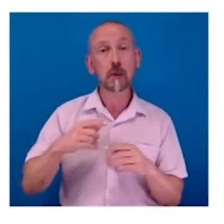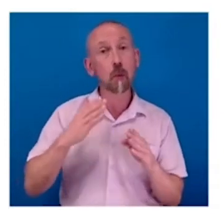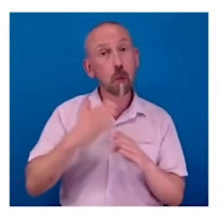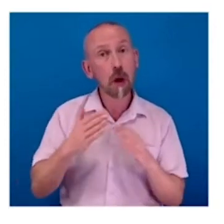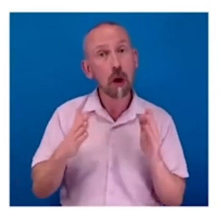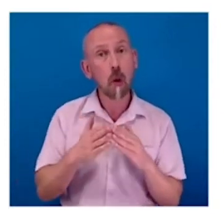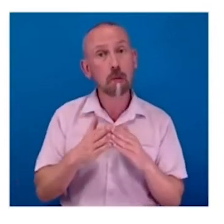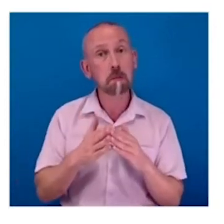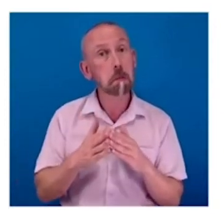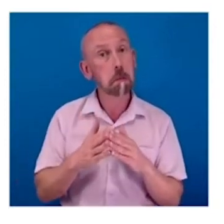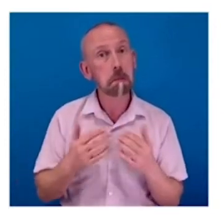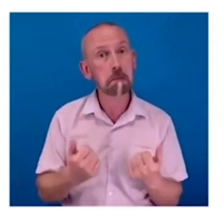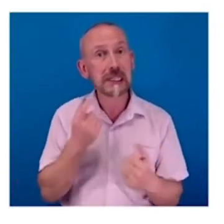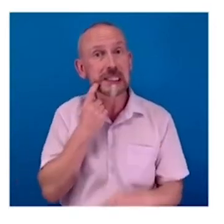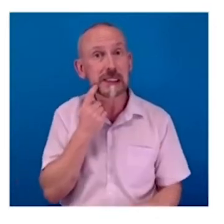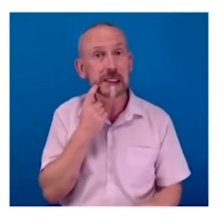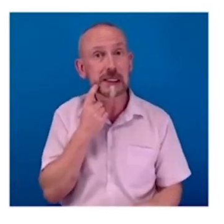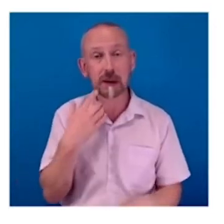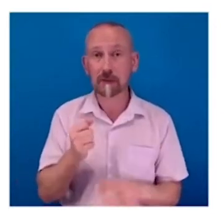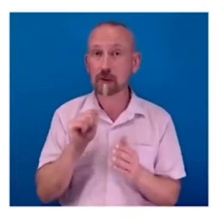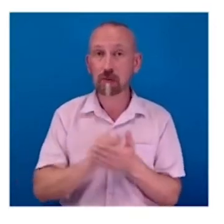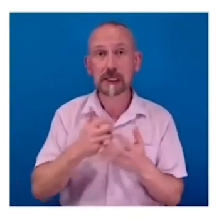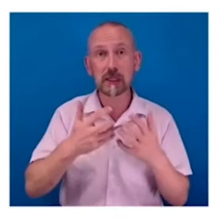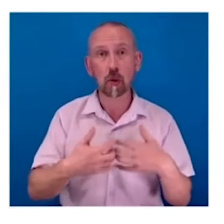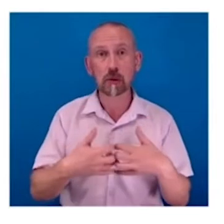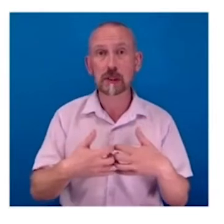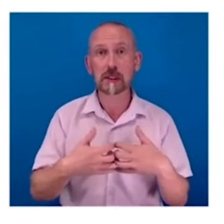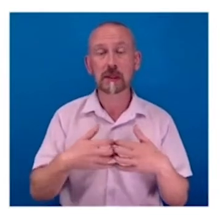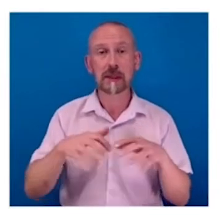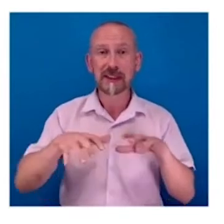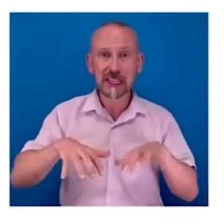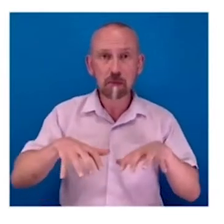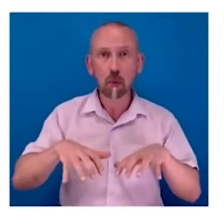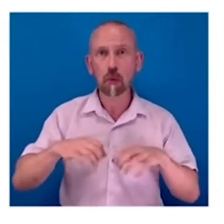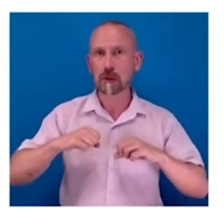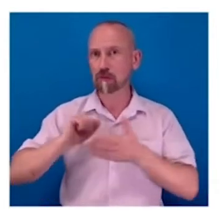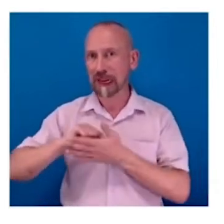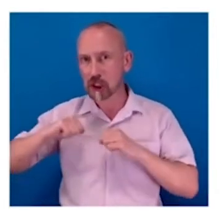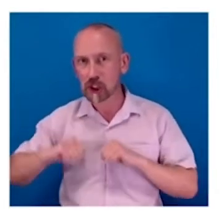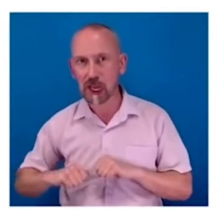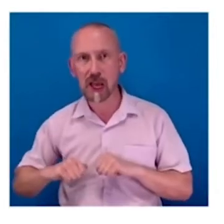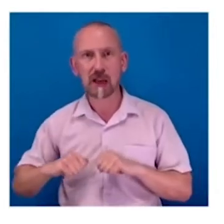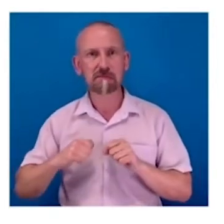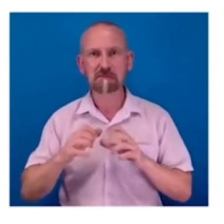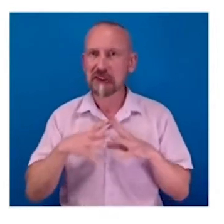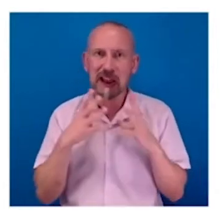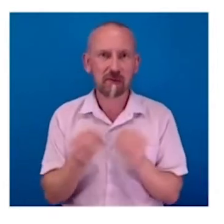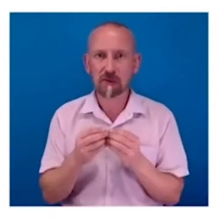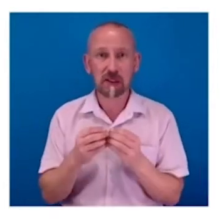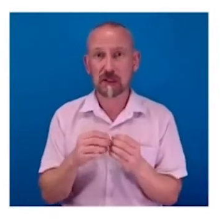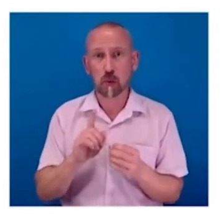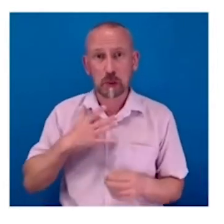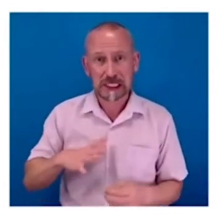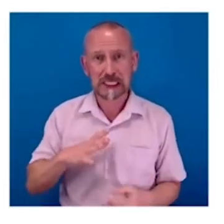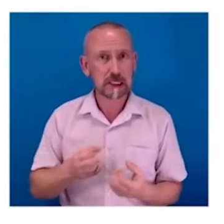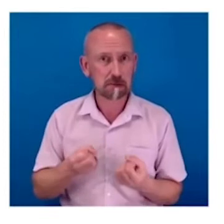or being able to provide them with the right equipment, keyboard, chair, or whatever they might need to do their job. But there's